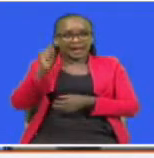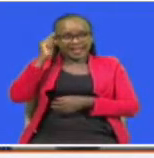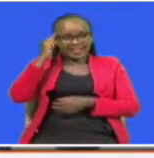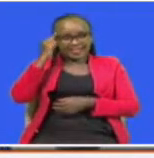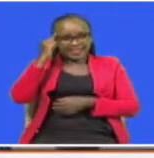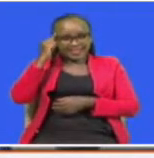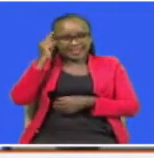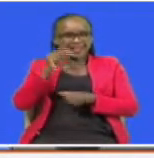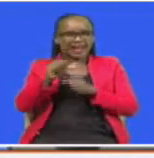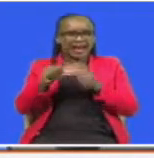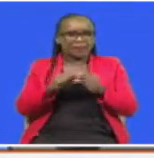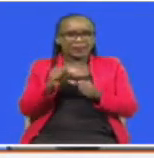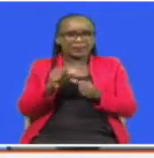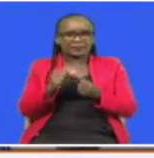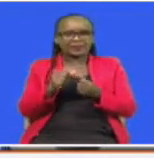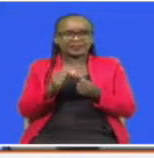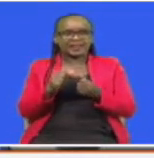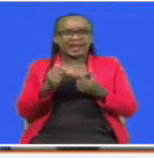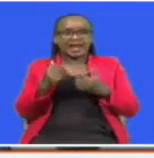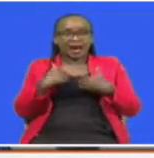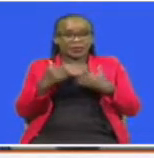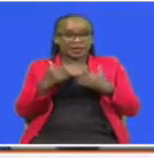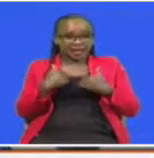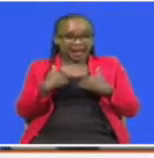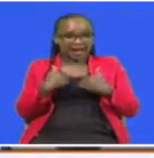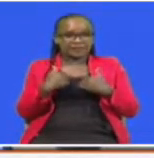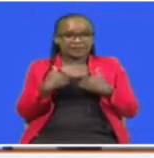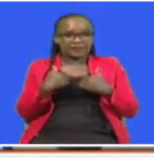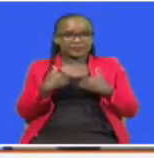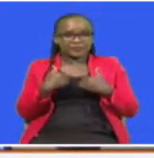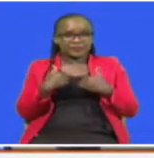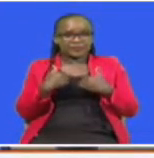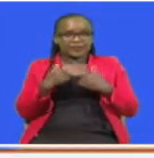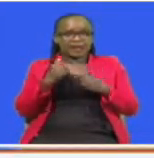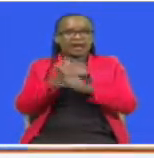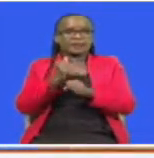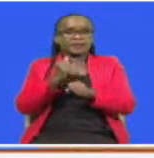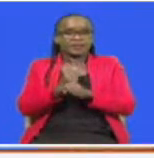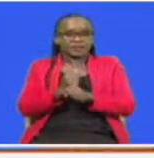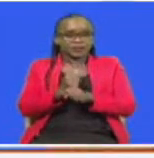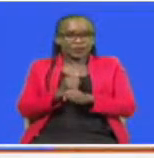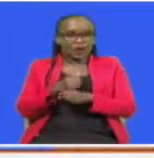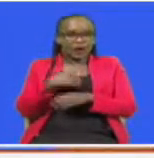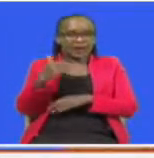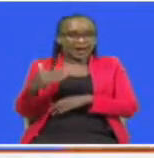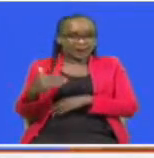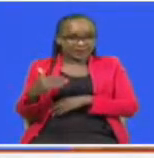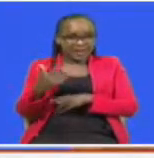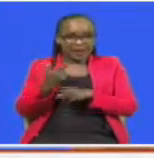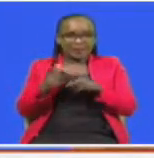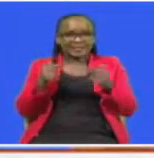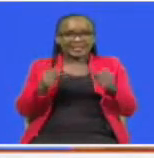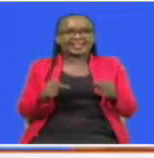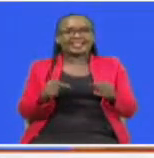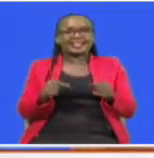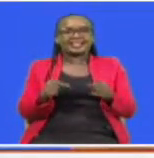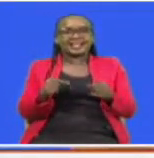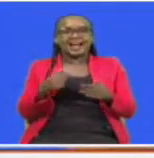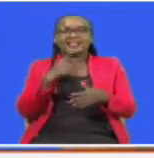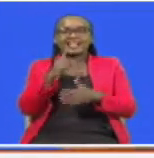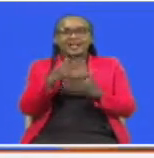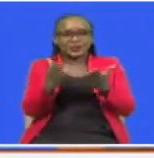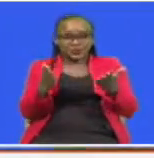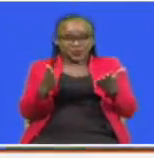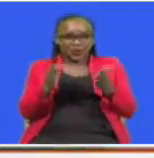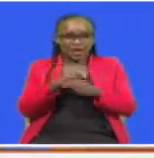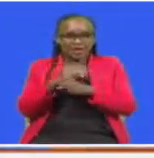that every Mzungu is quite rich. I have to admit, the Mzungu is definitely better off than most Africans. But this Mzungu, I tell you,